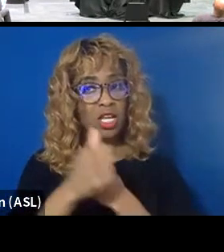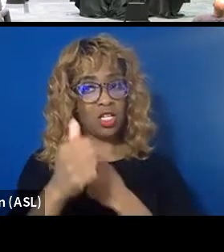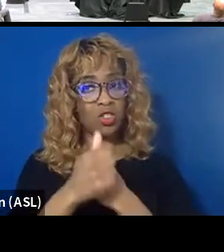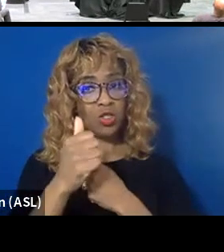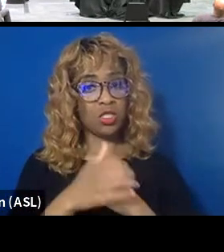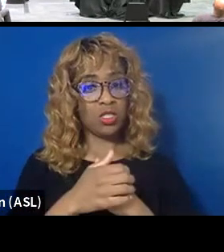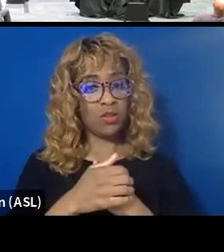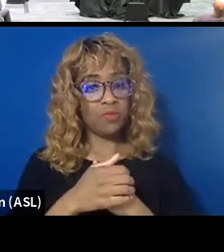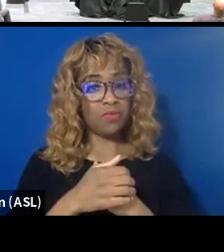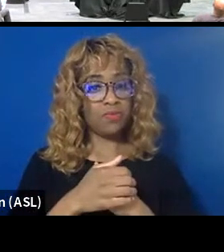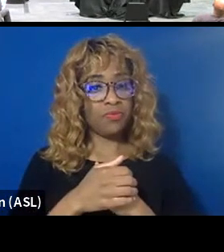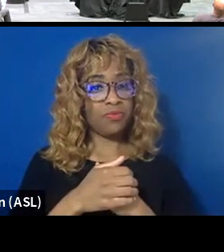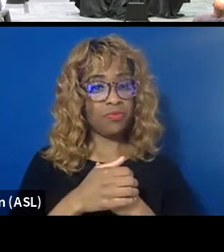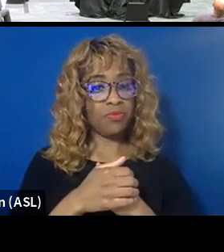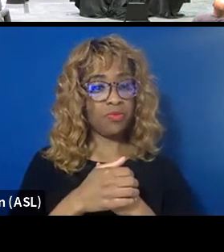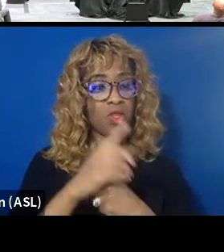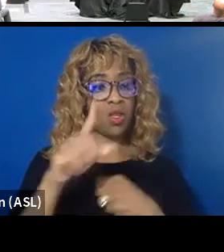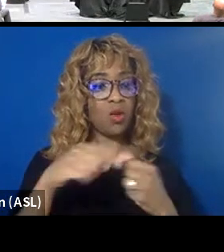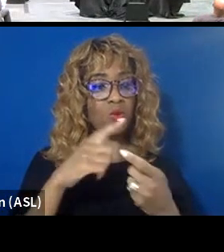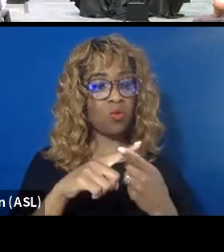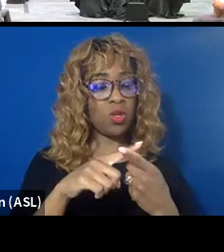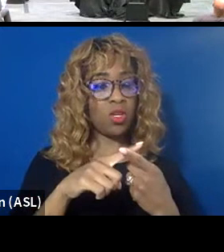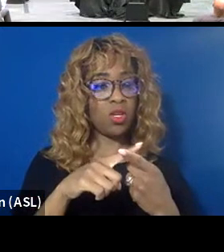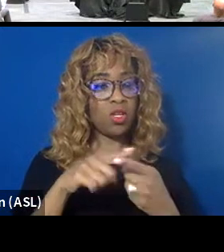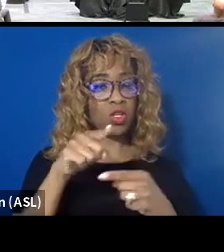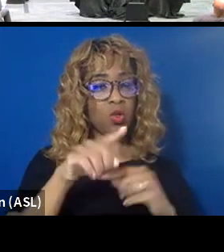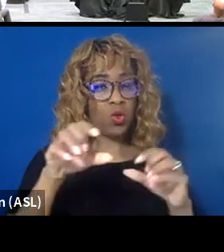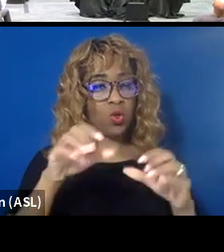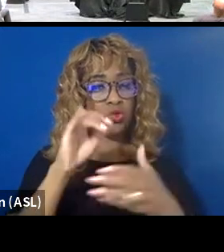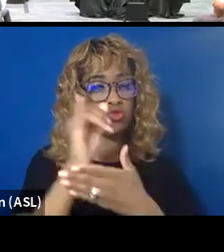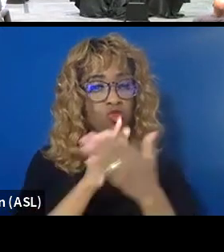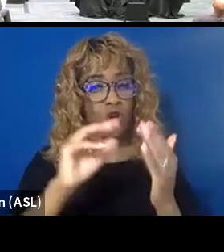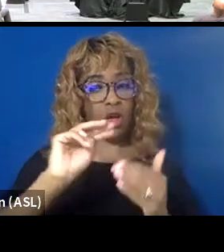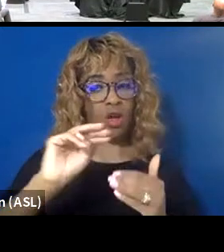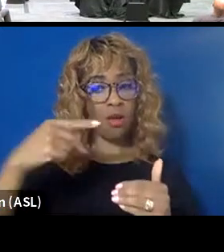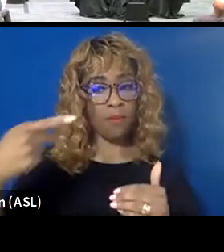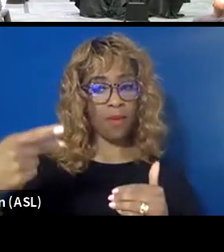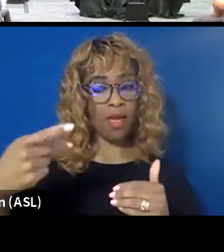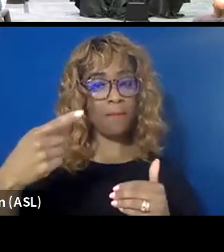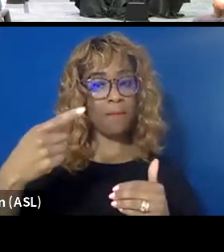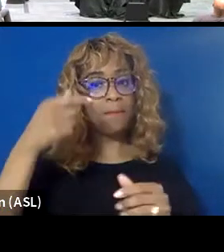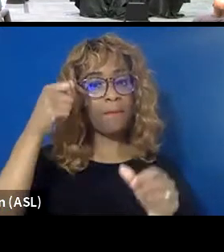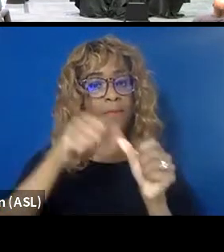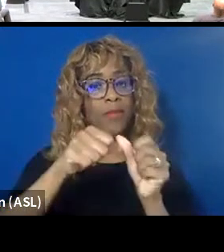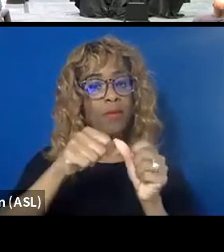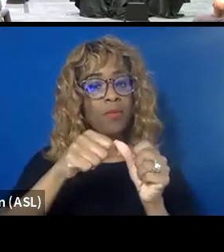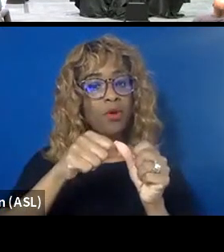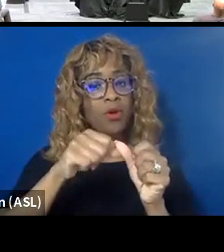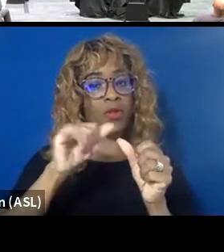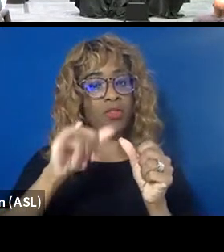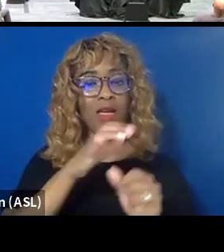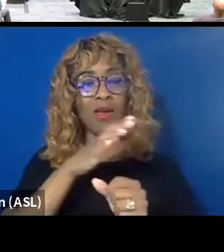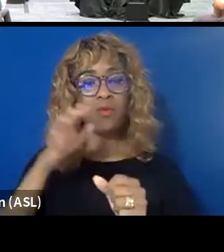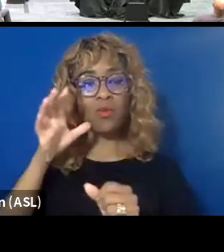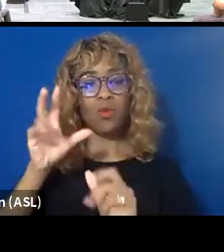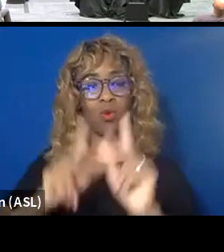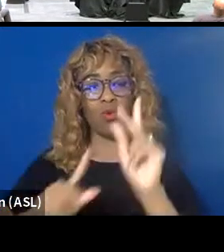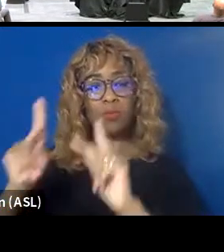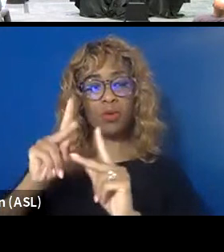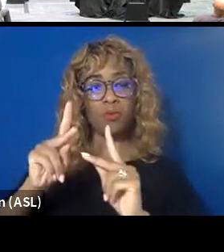And just when you are doing the map, remember the rural people of our